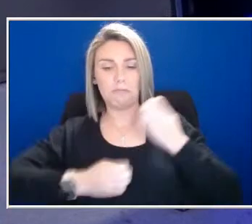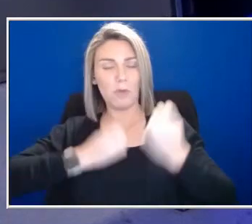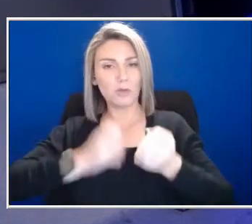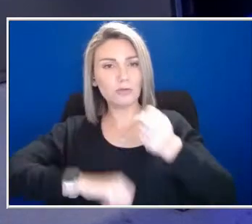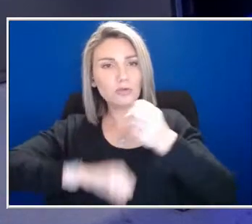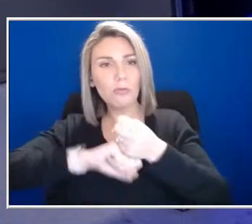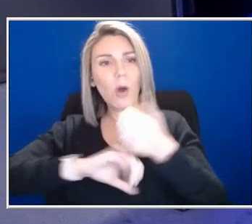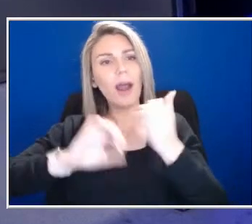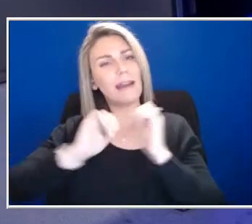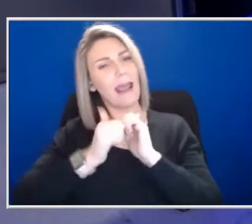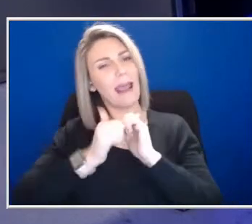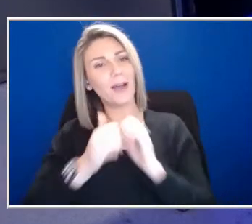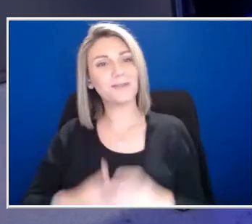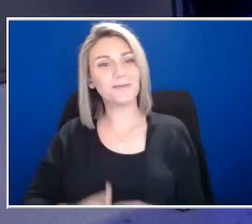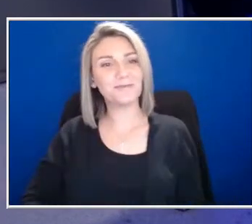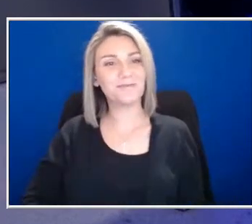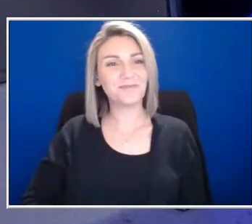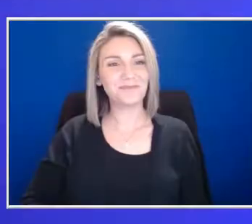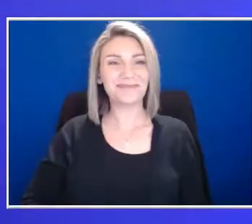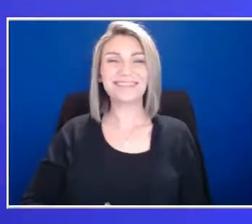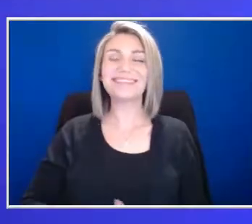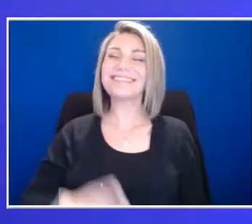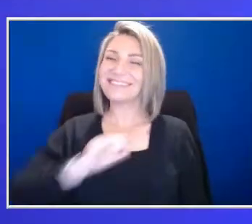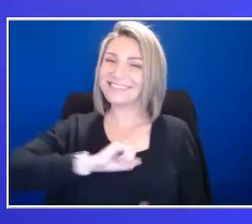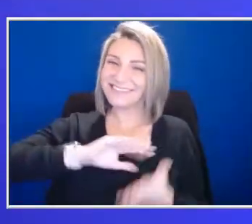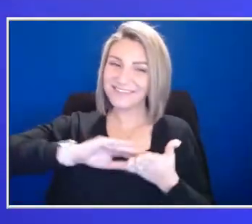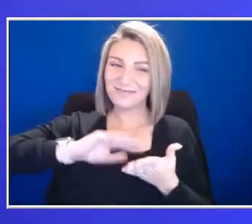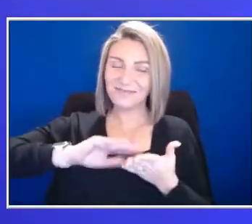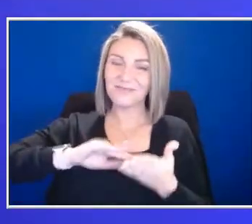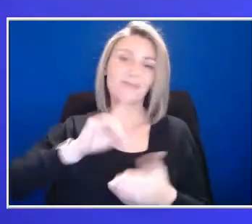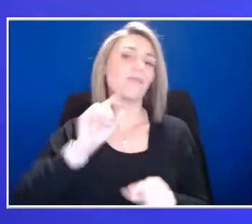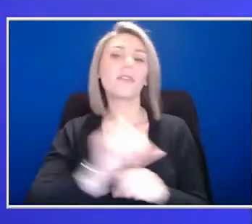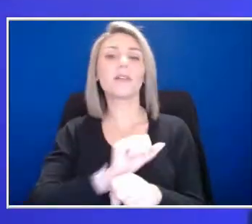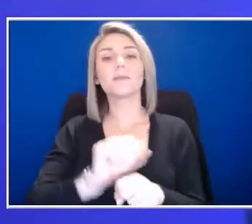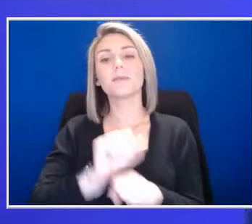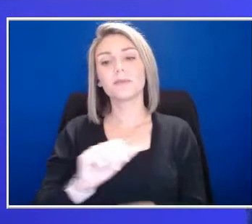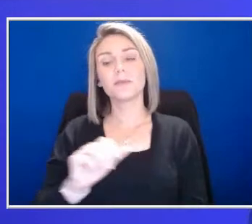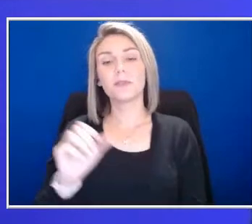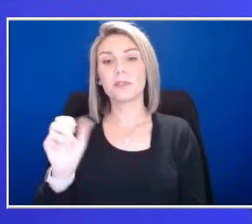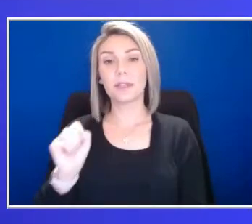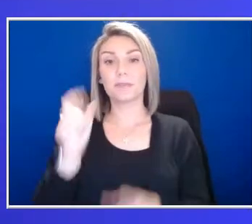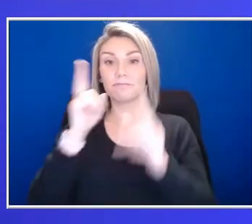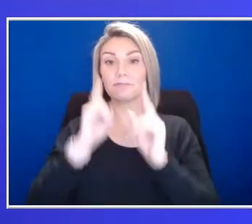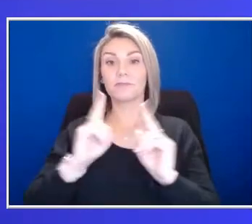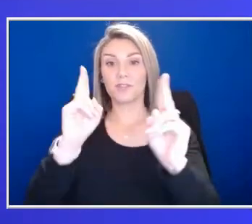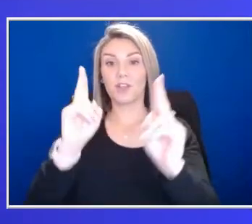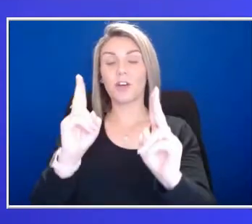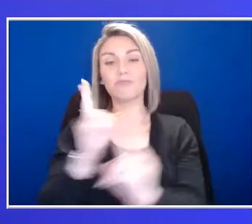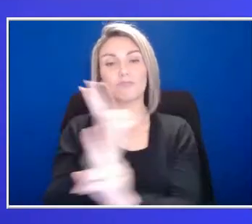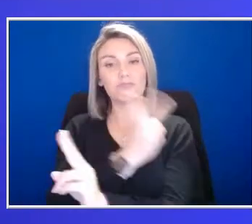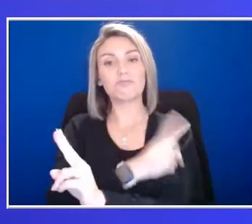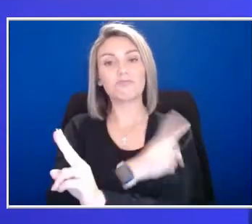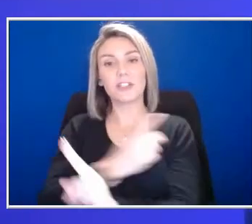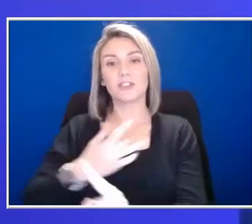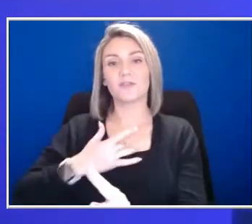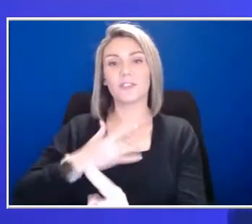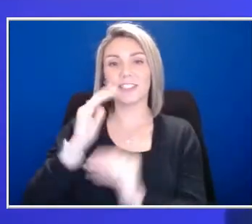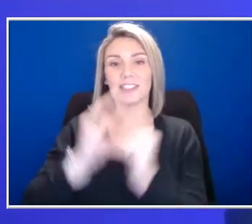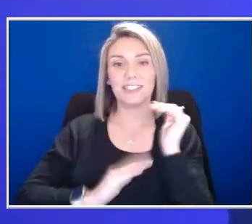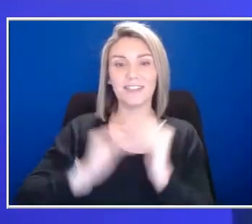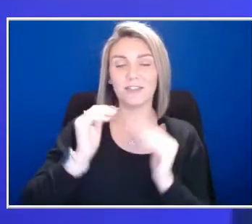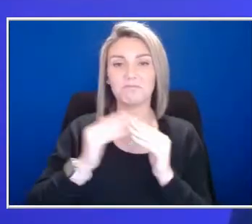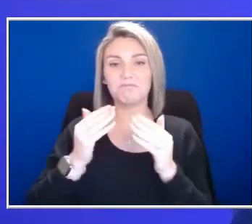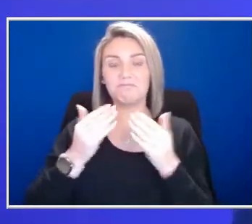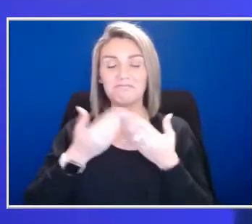so? Excuse me, absolutely. It's an honor that patients feel comfortable opening up to